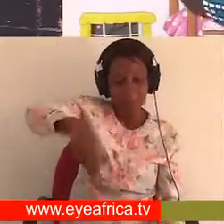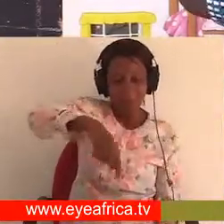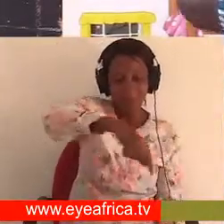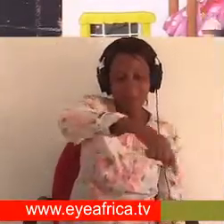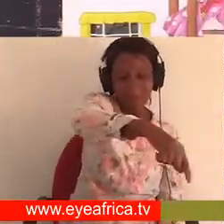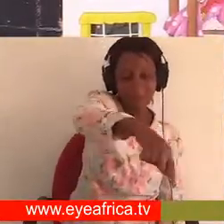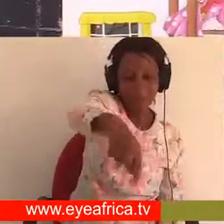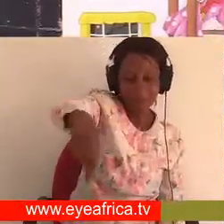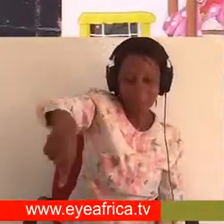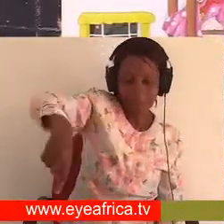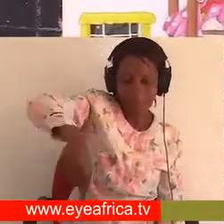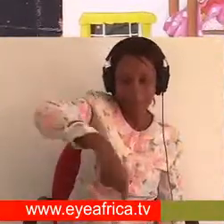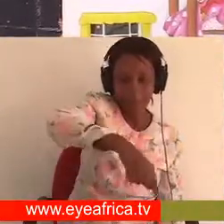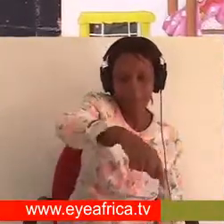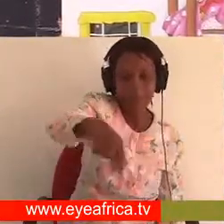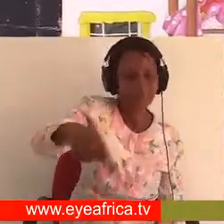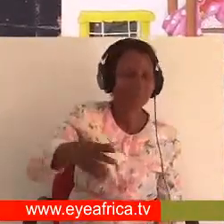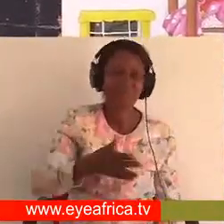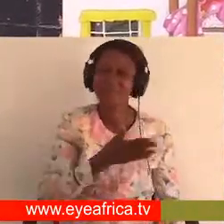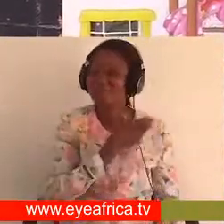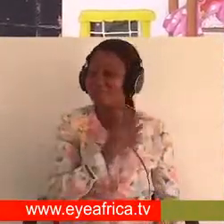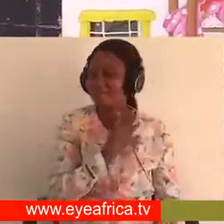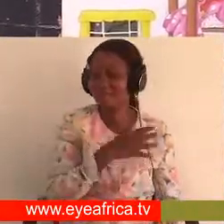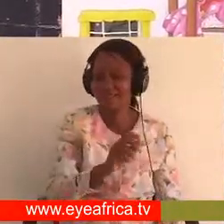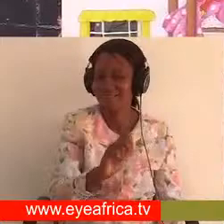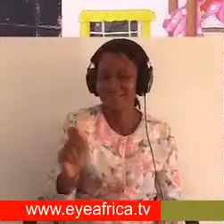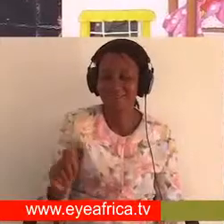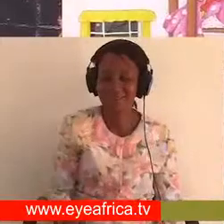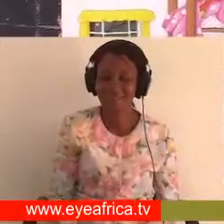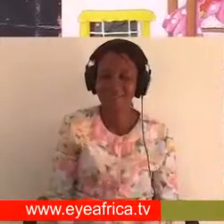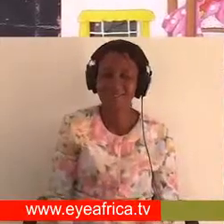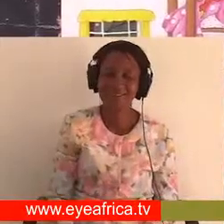around. I think this is simplest.